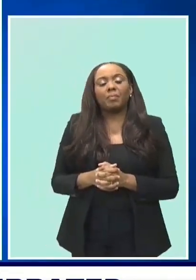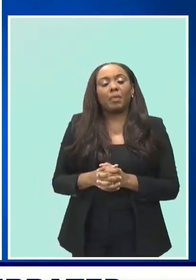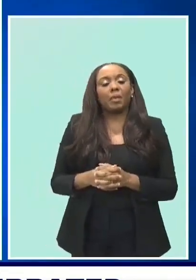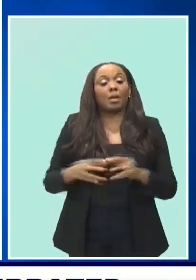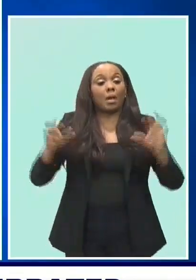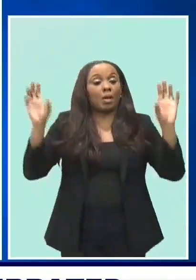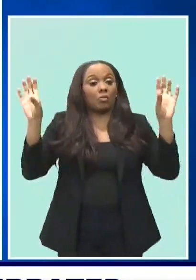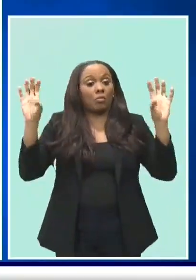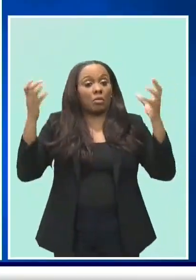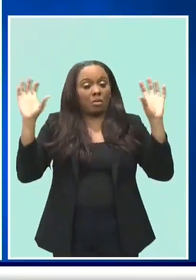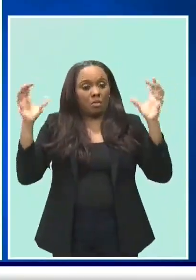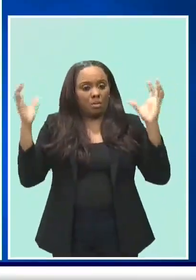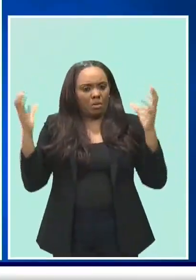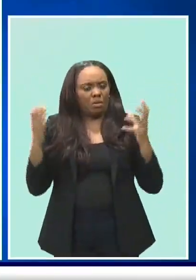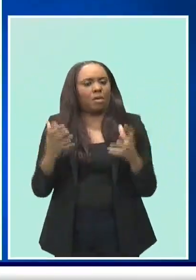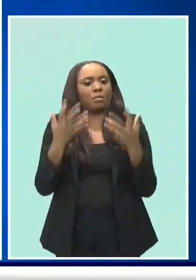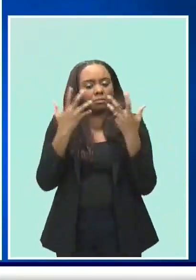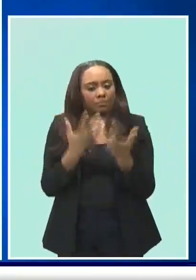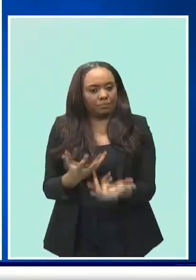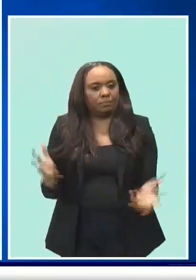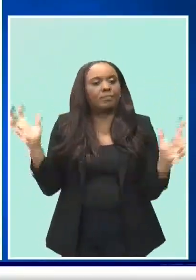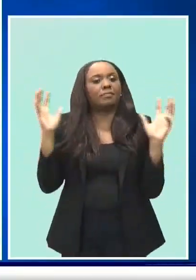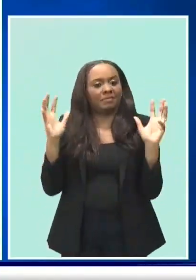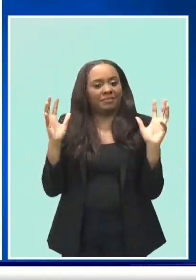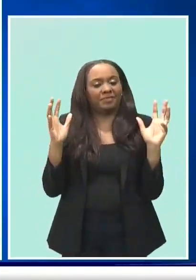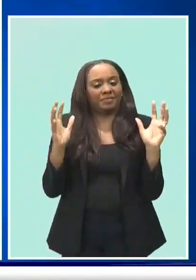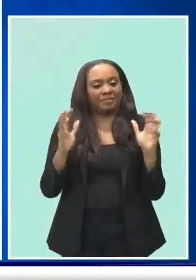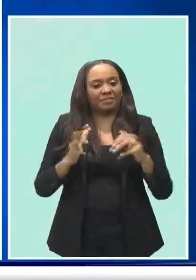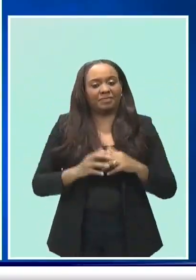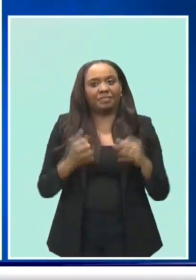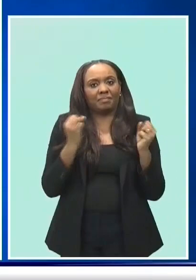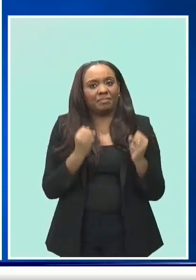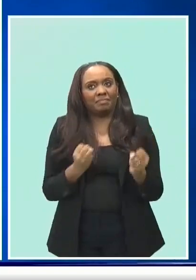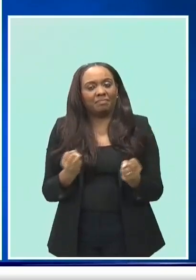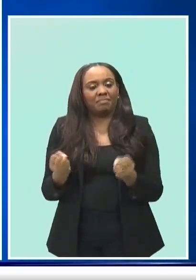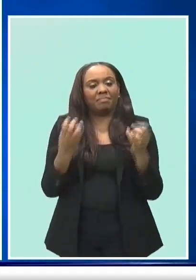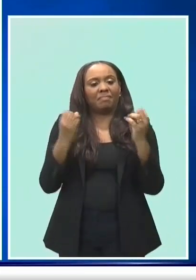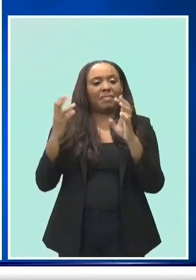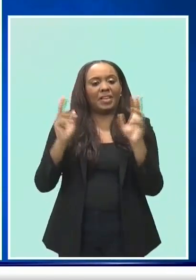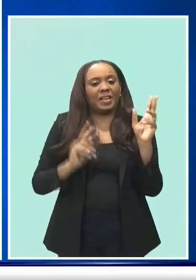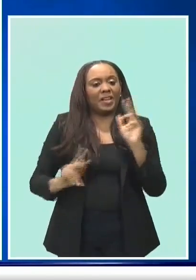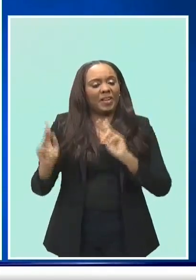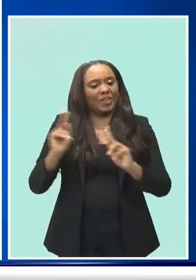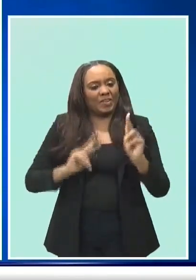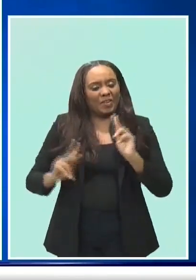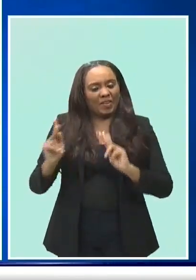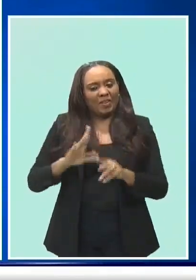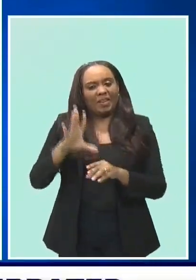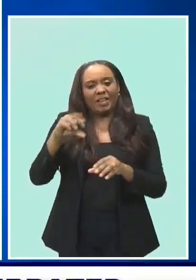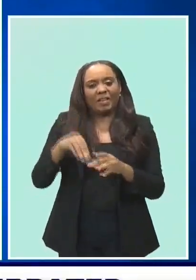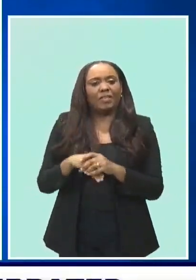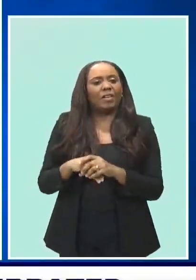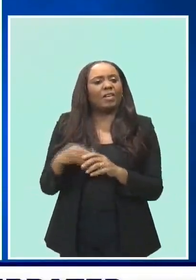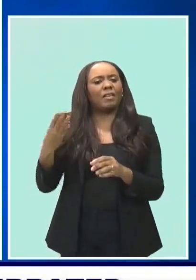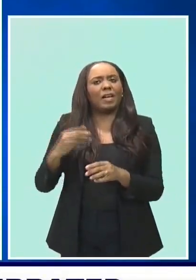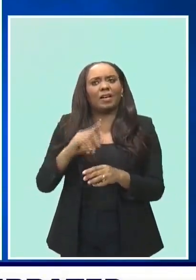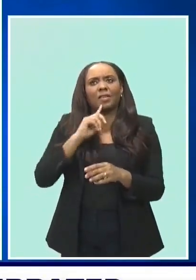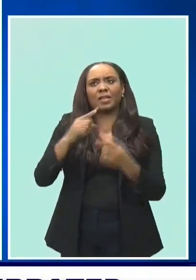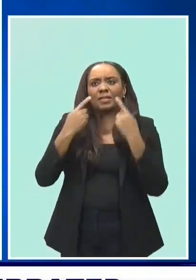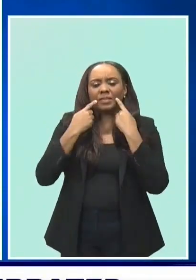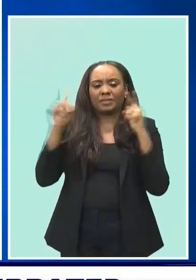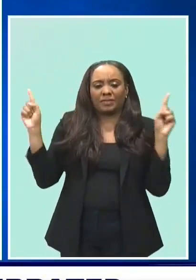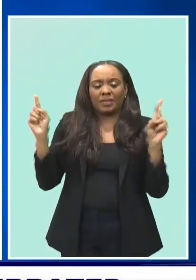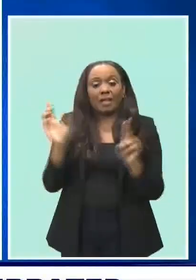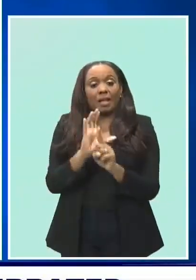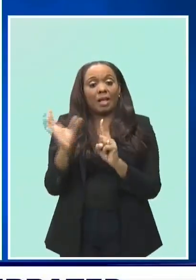Correct. With the climax of the 2019 season, stakeholders were given top marks for aiding in the success of the festival.